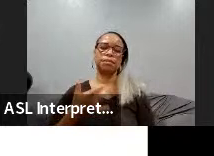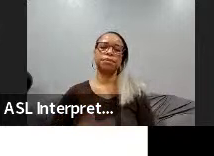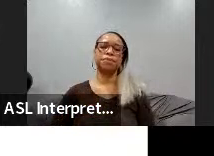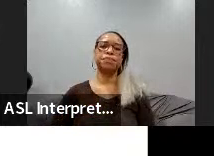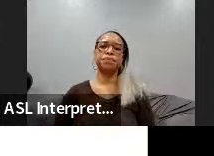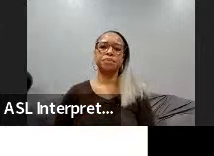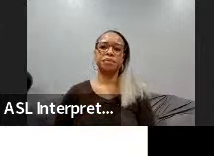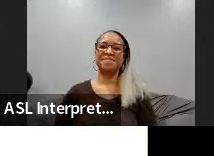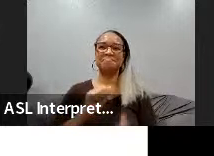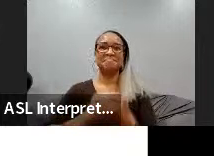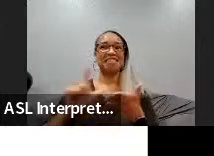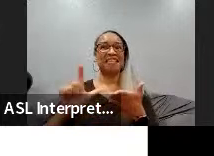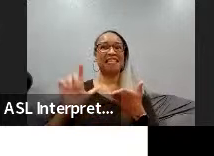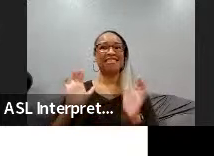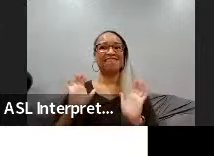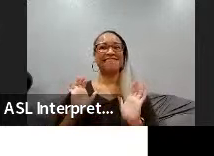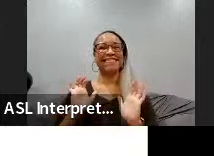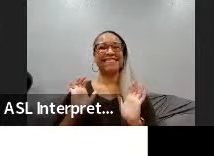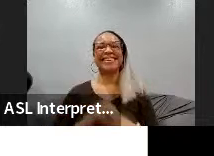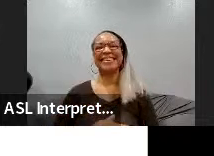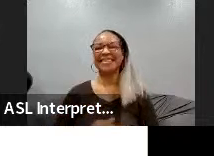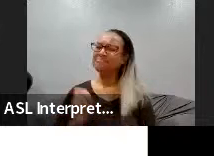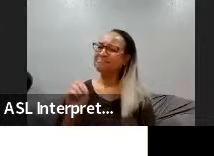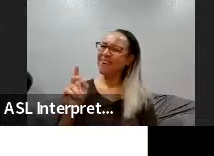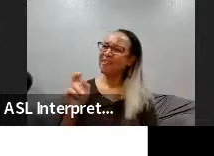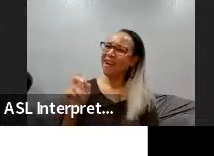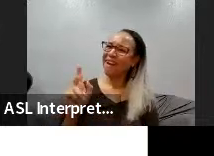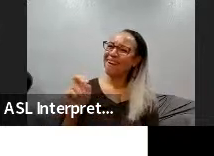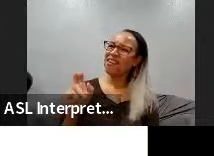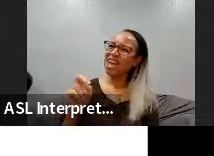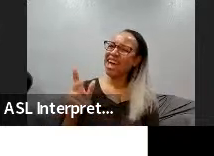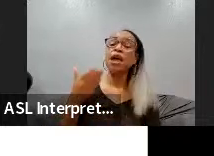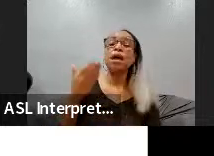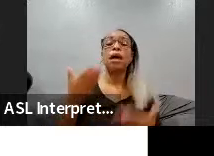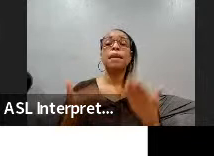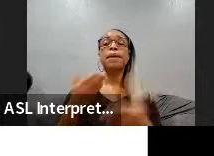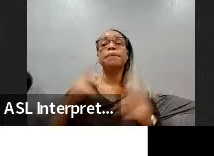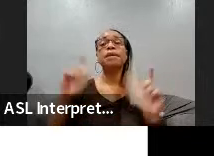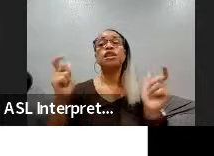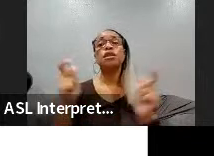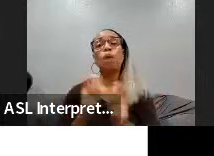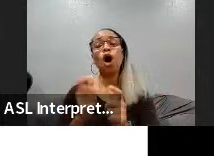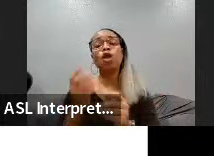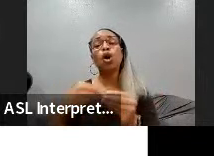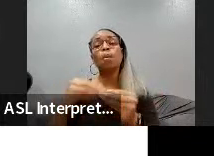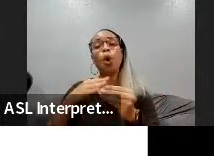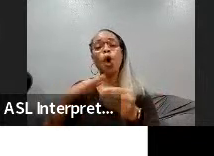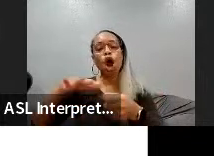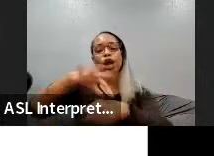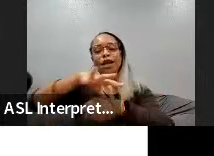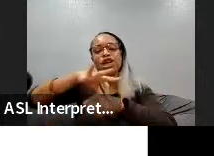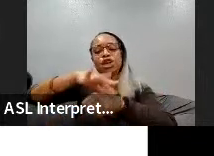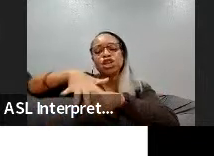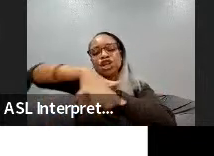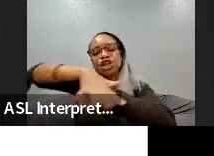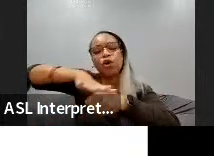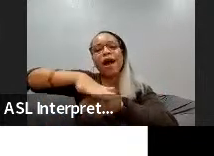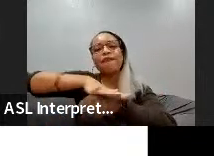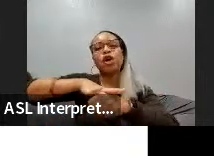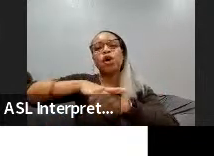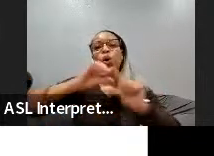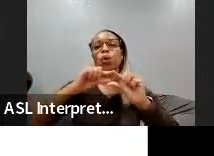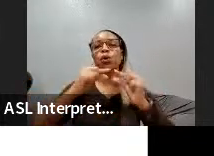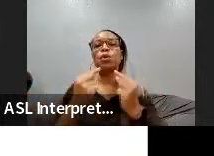That's it. Okay, so maybe smaller, more geographically organized groups.